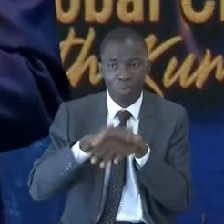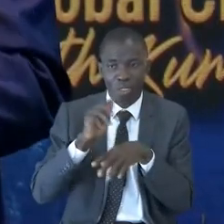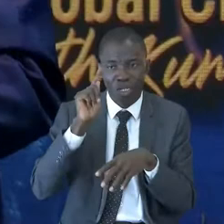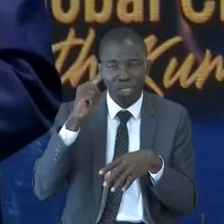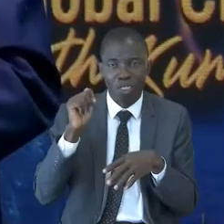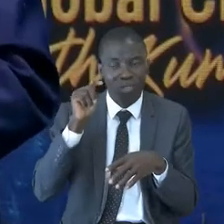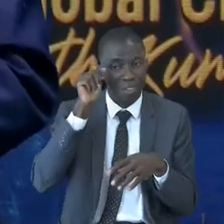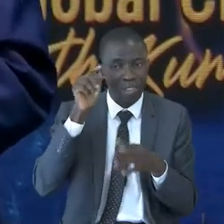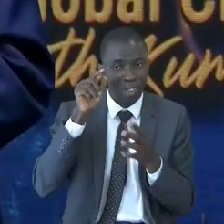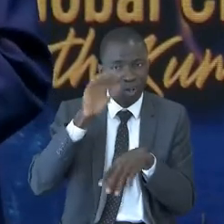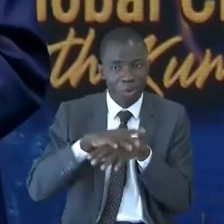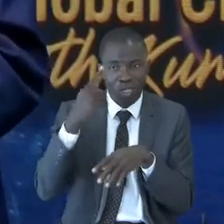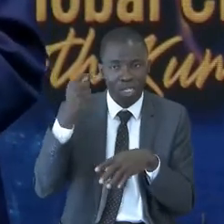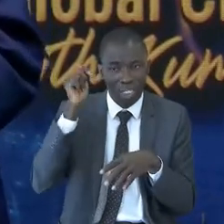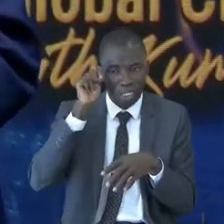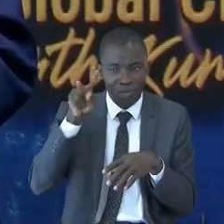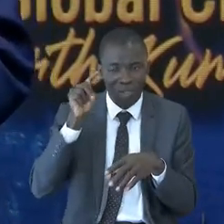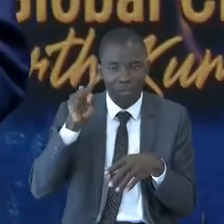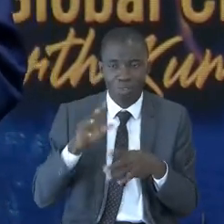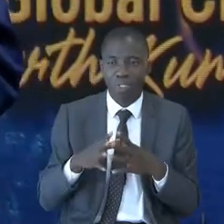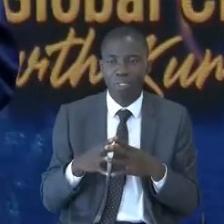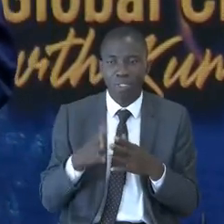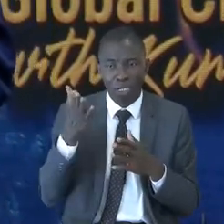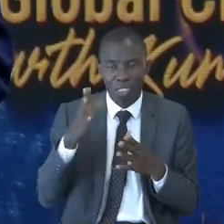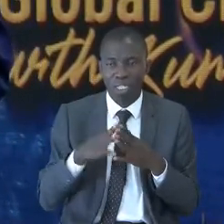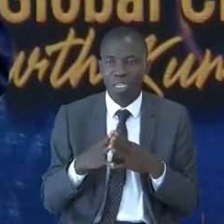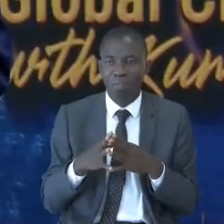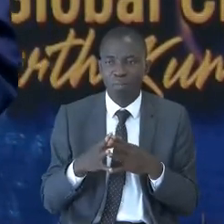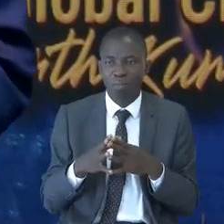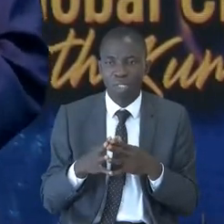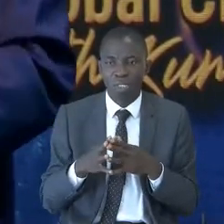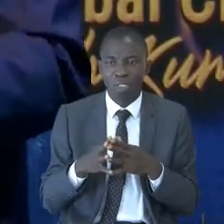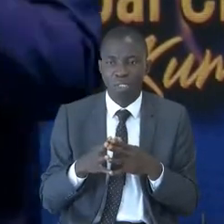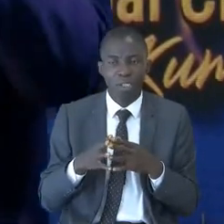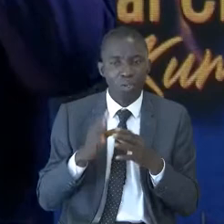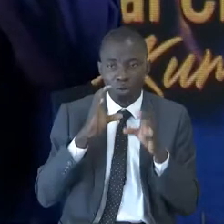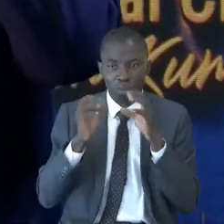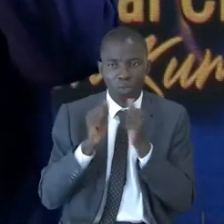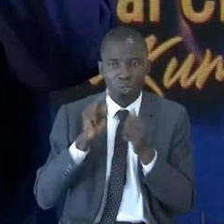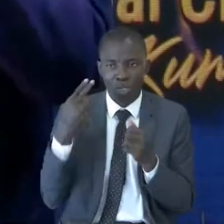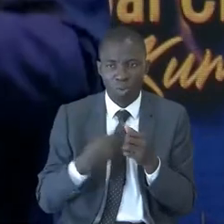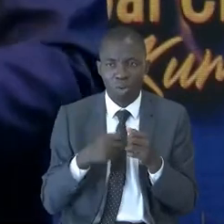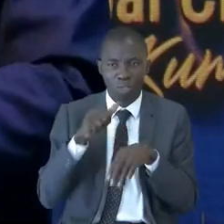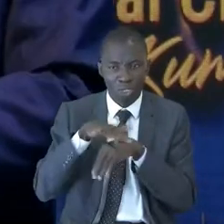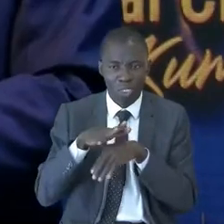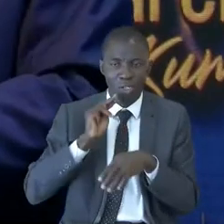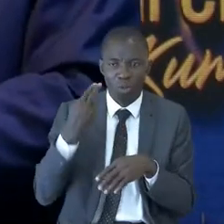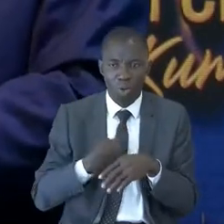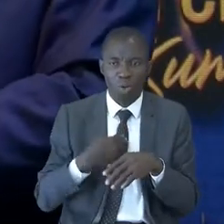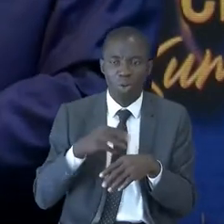to my left hand side, if you are done with counseling, please wave the flag and let's see